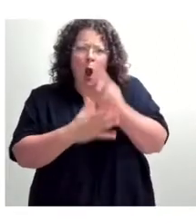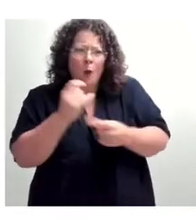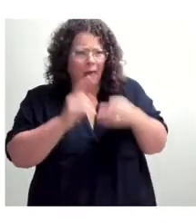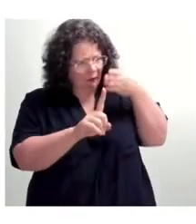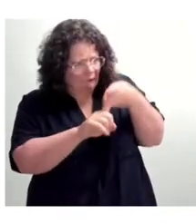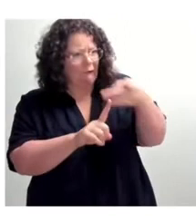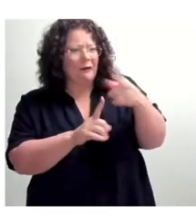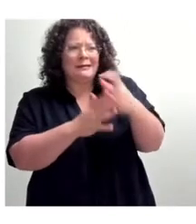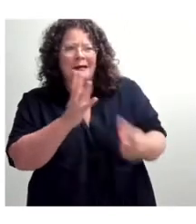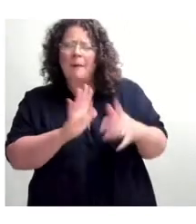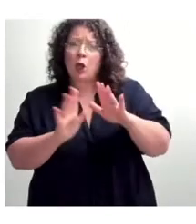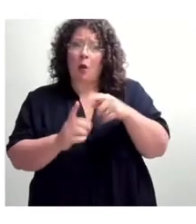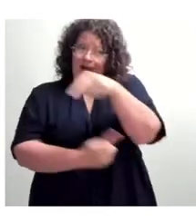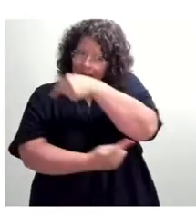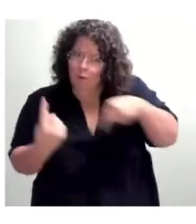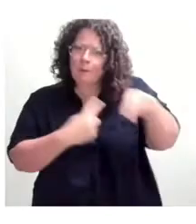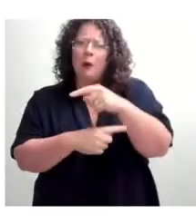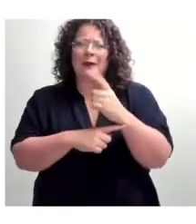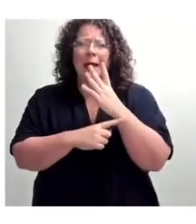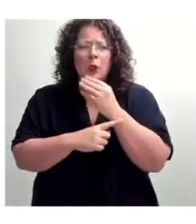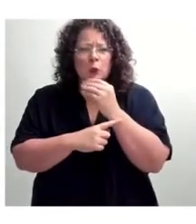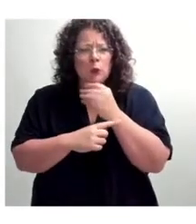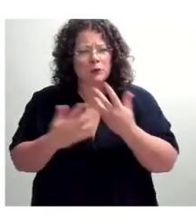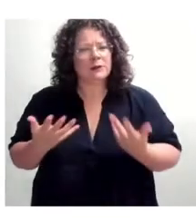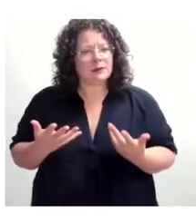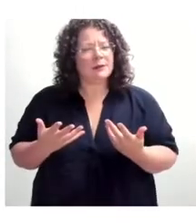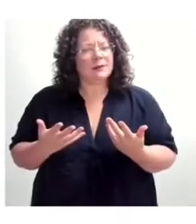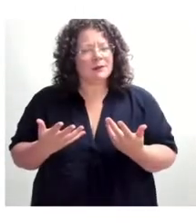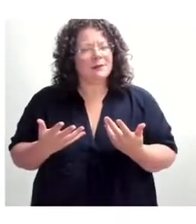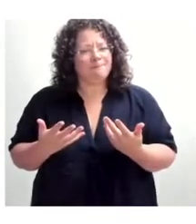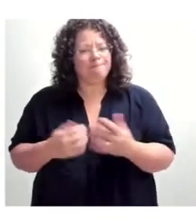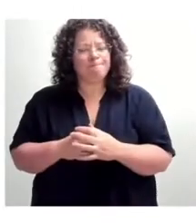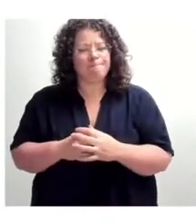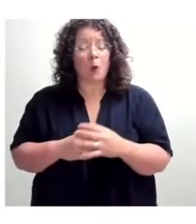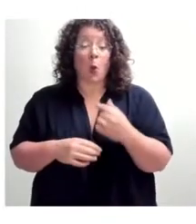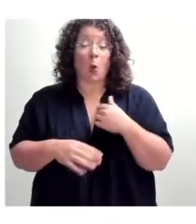to take on and put off. You can do it up with one hand, not two hands,